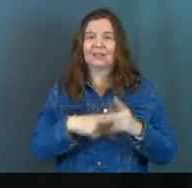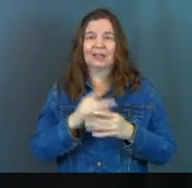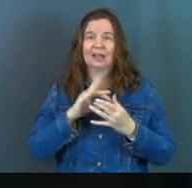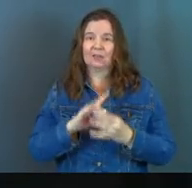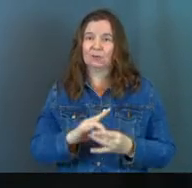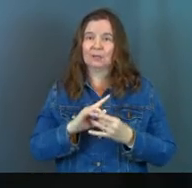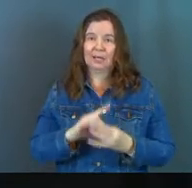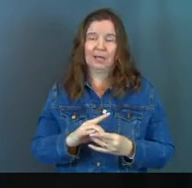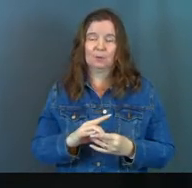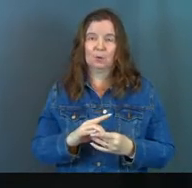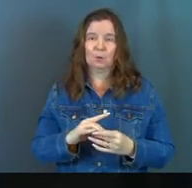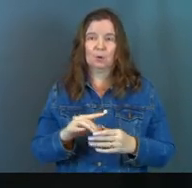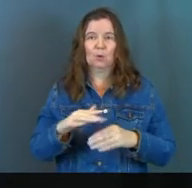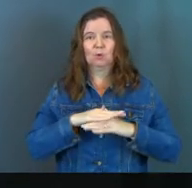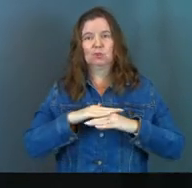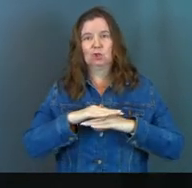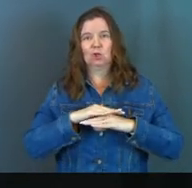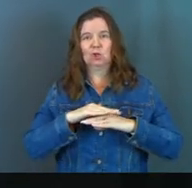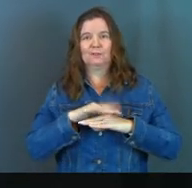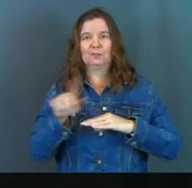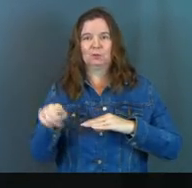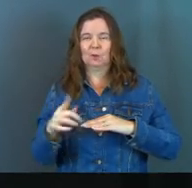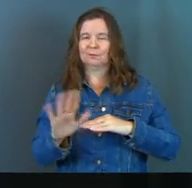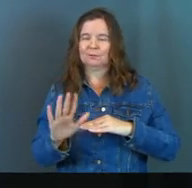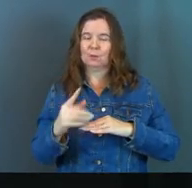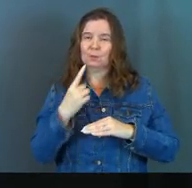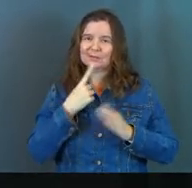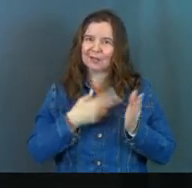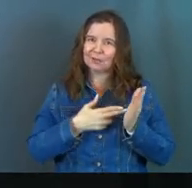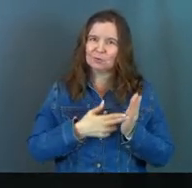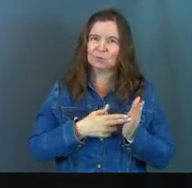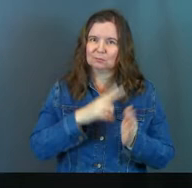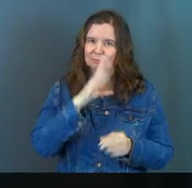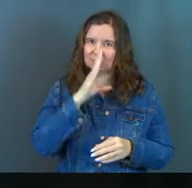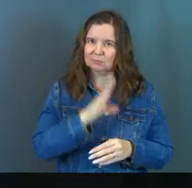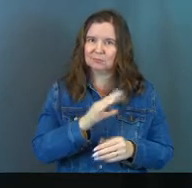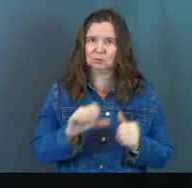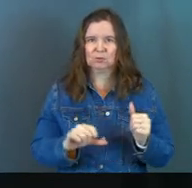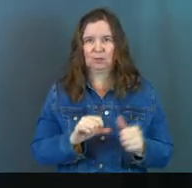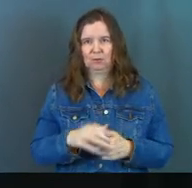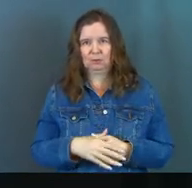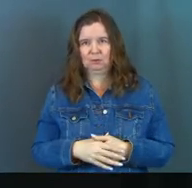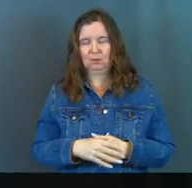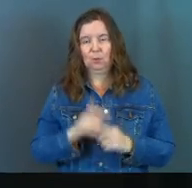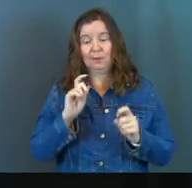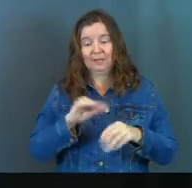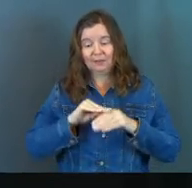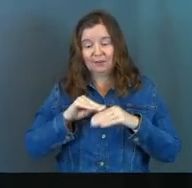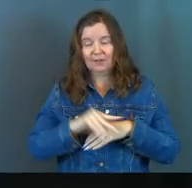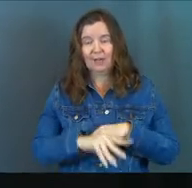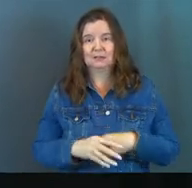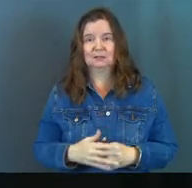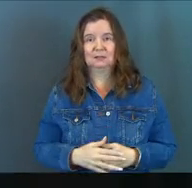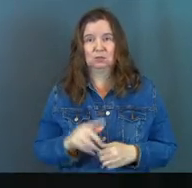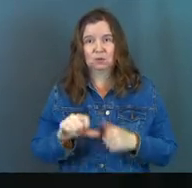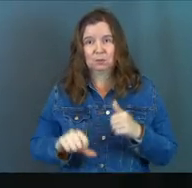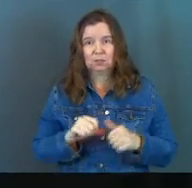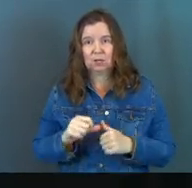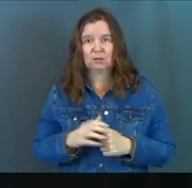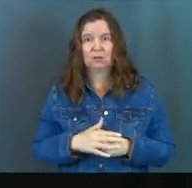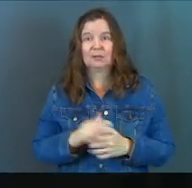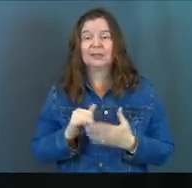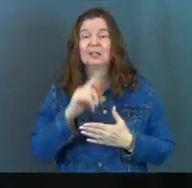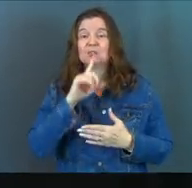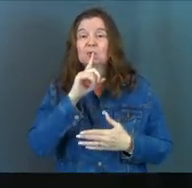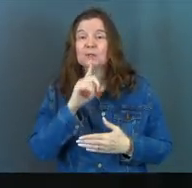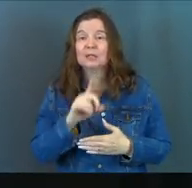of relationship where we're surfacey with each other? No, we tell the truth to each other. We give advice to each other